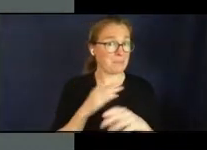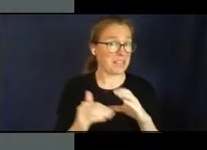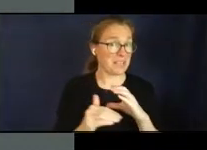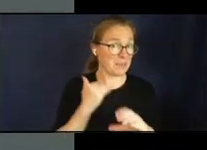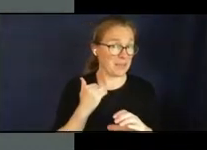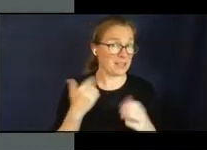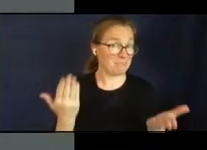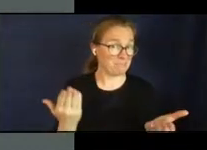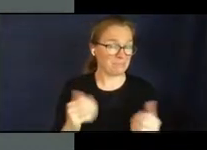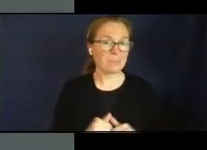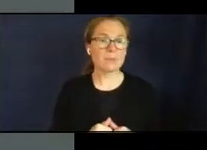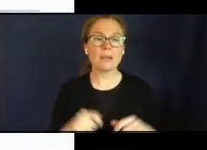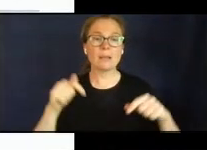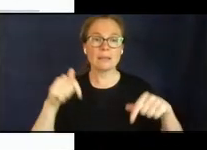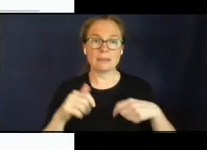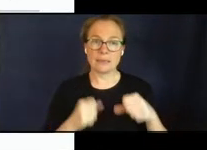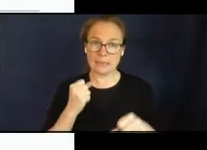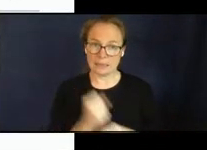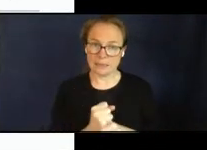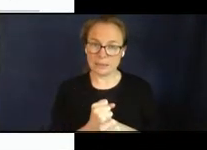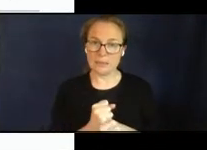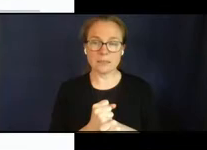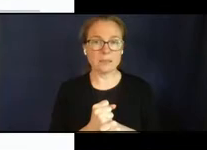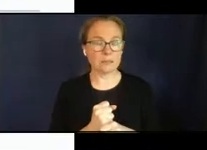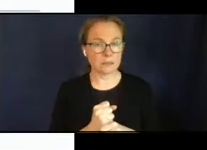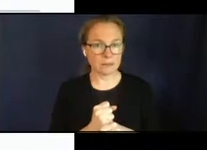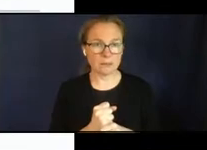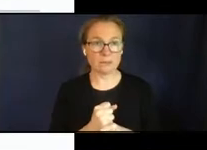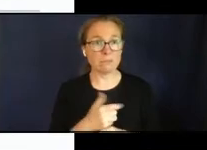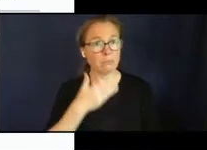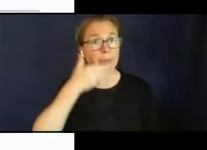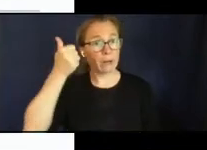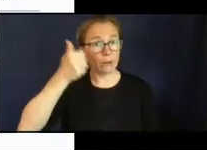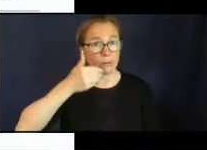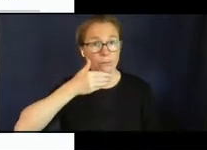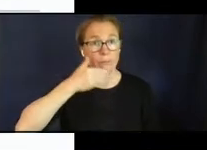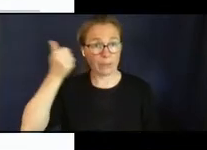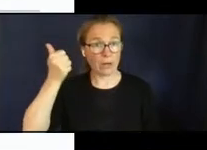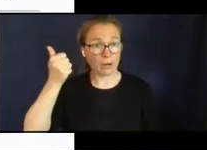This year, we are in much better shape to be planning.